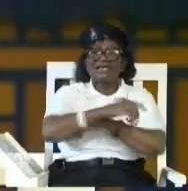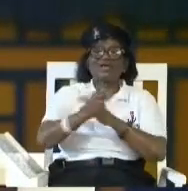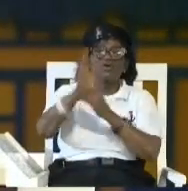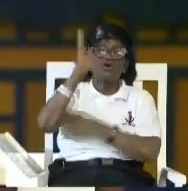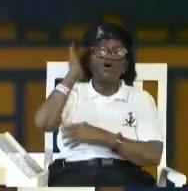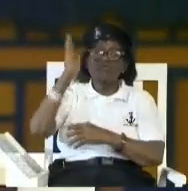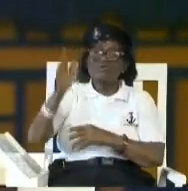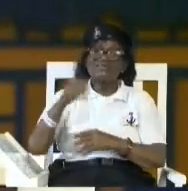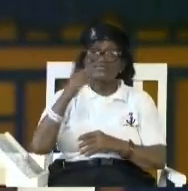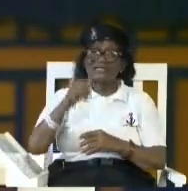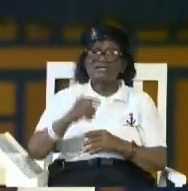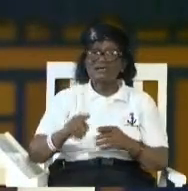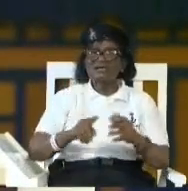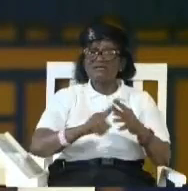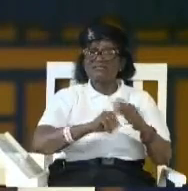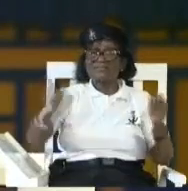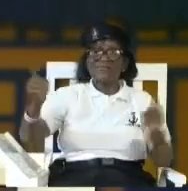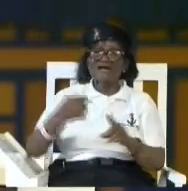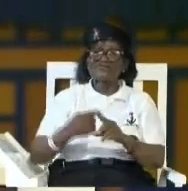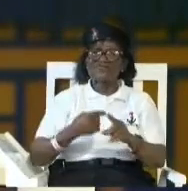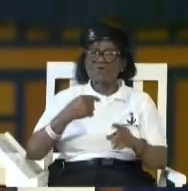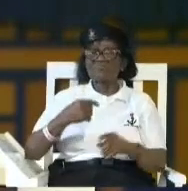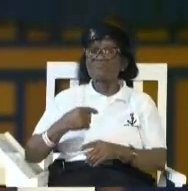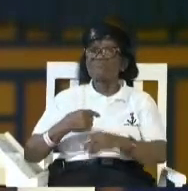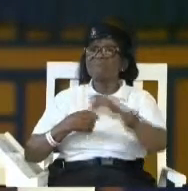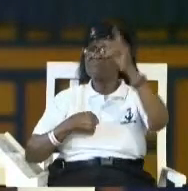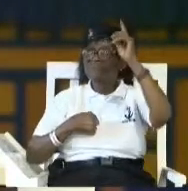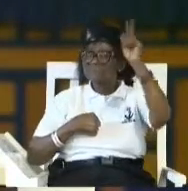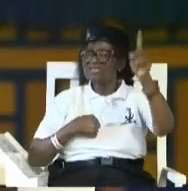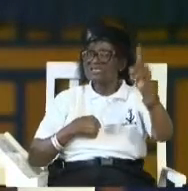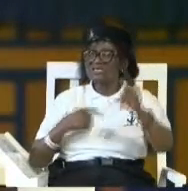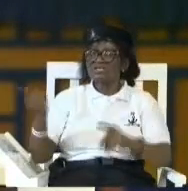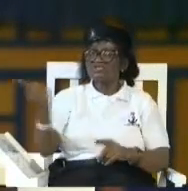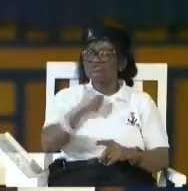depart from me, you workers of iniquity.